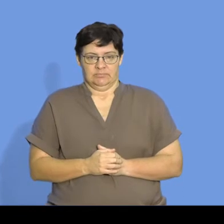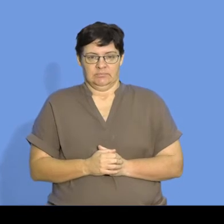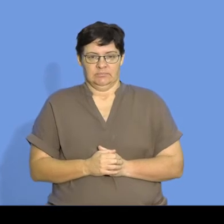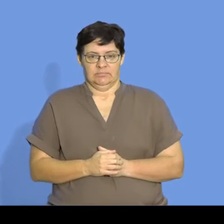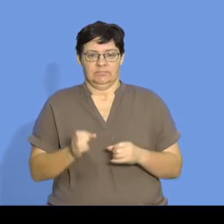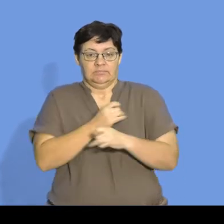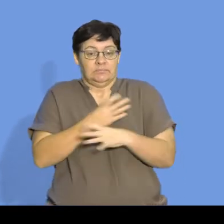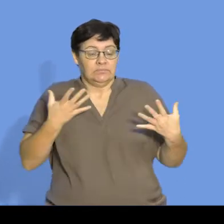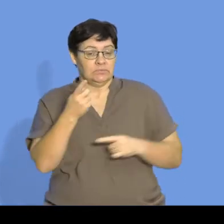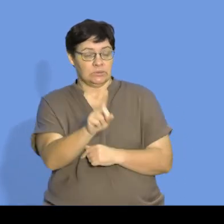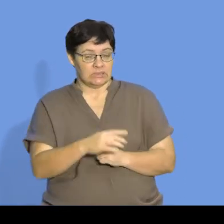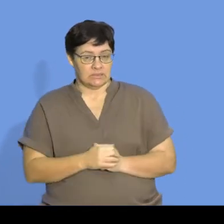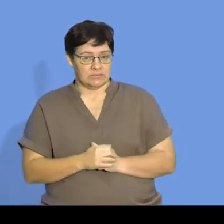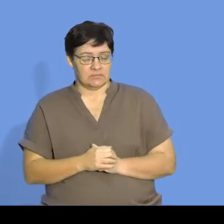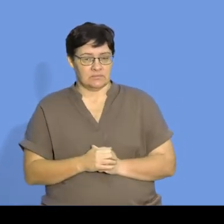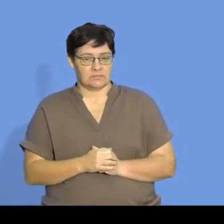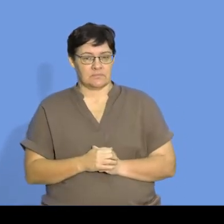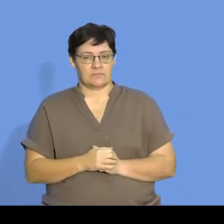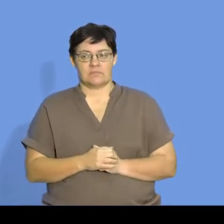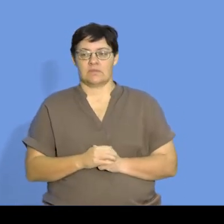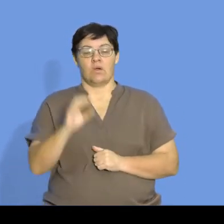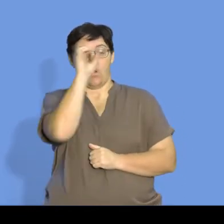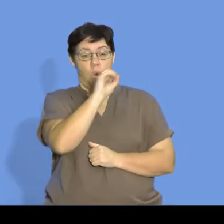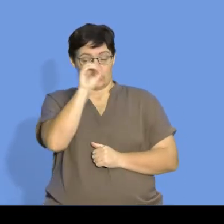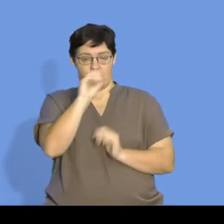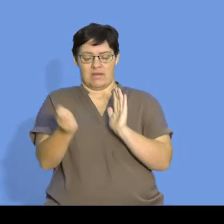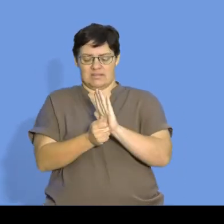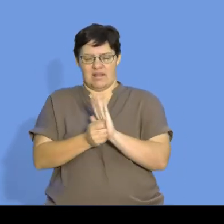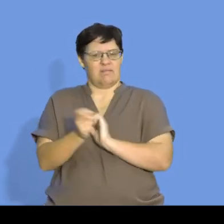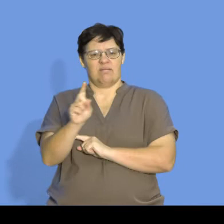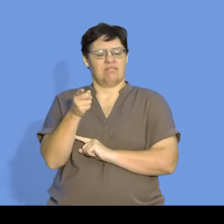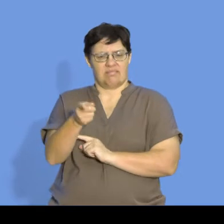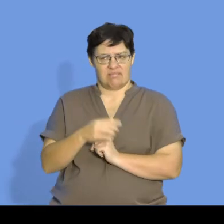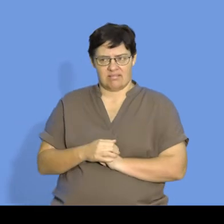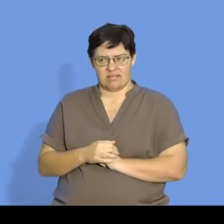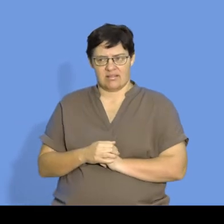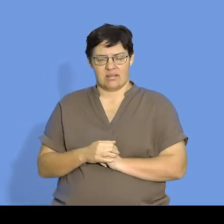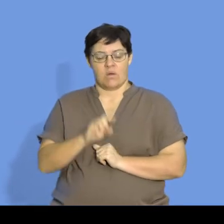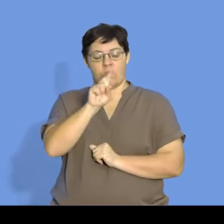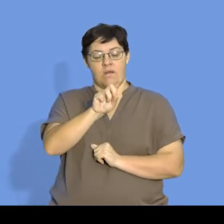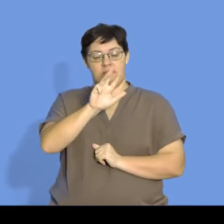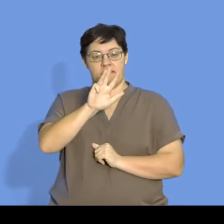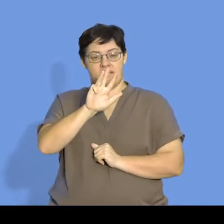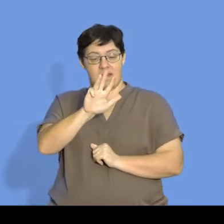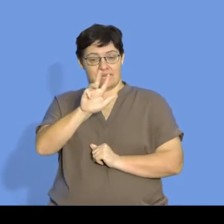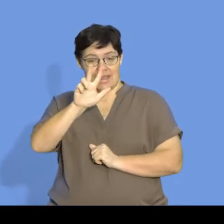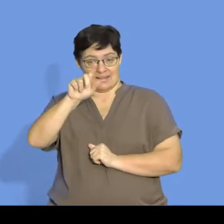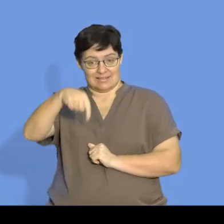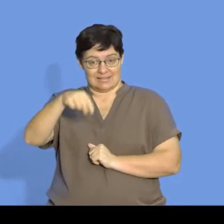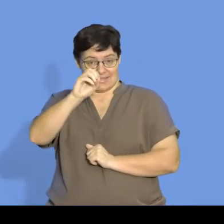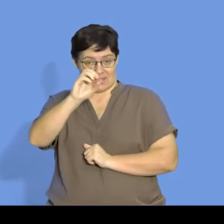You start off by looking at your October sale. Your October sale is